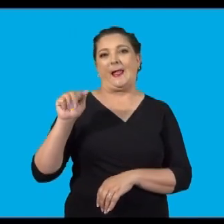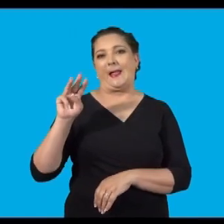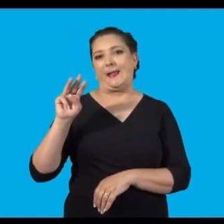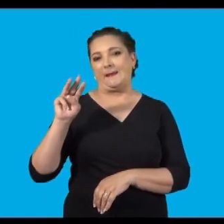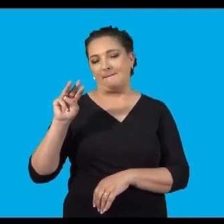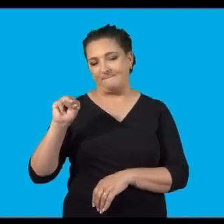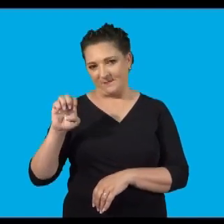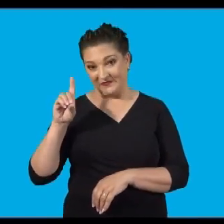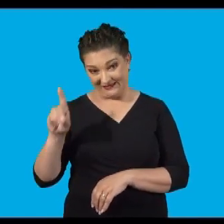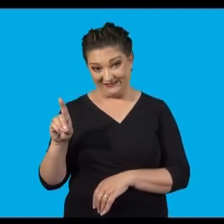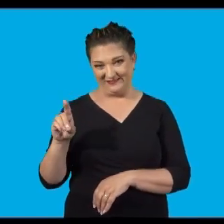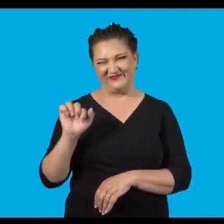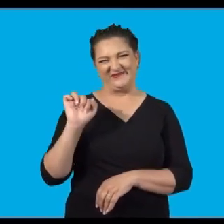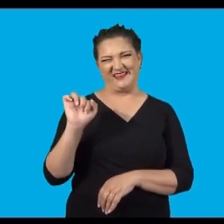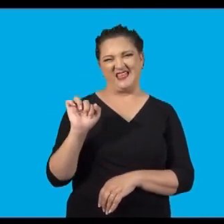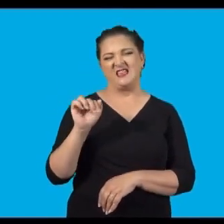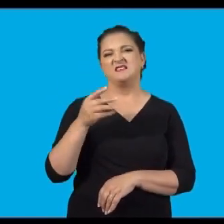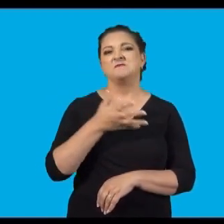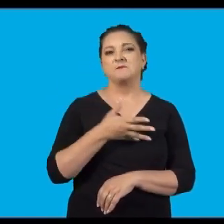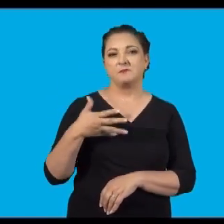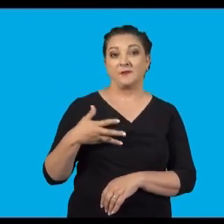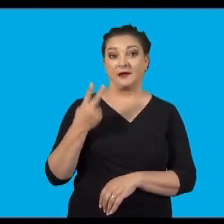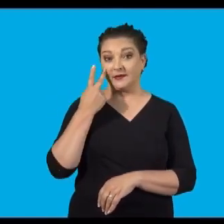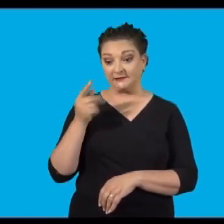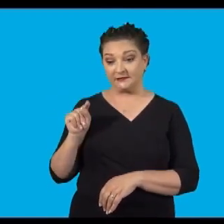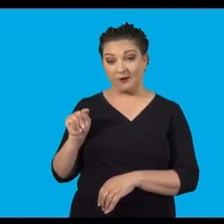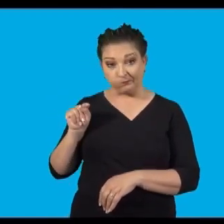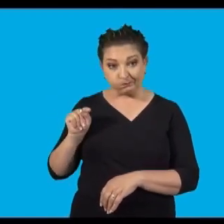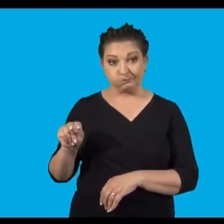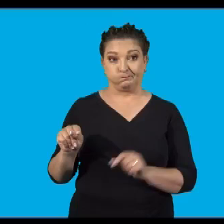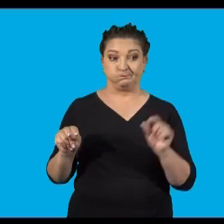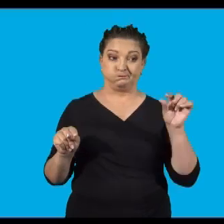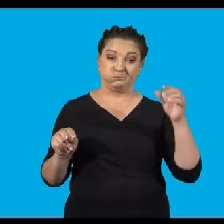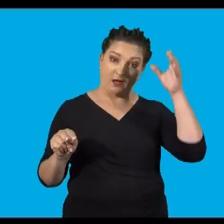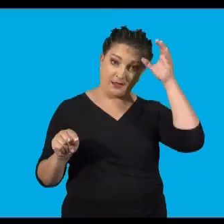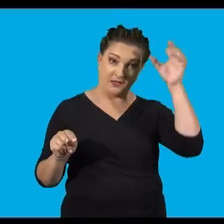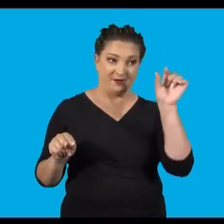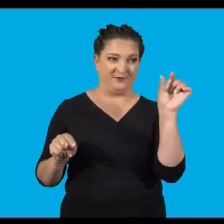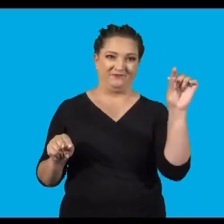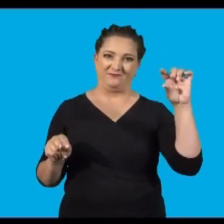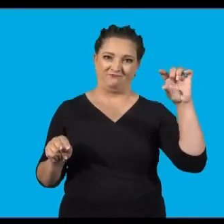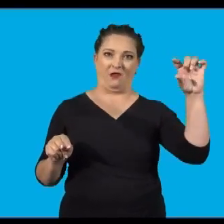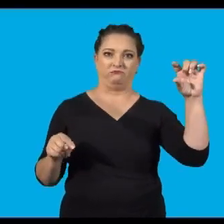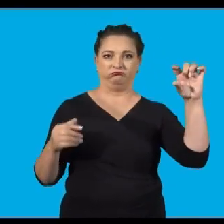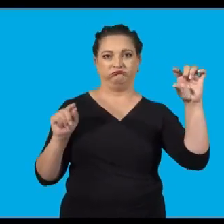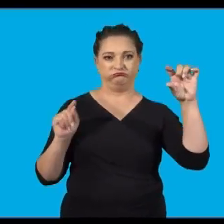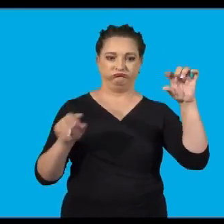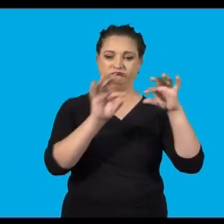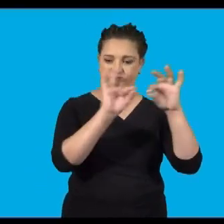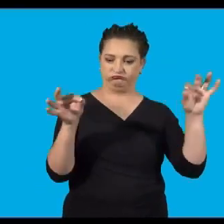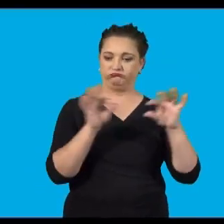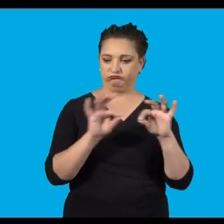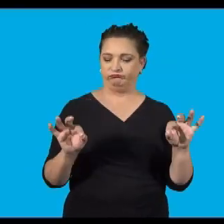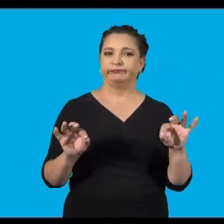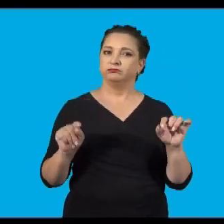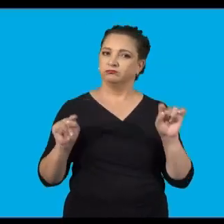named after his mother. And see how we maintain the full stop and we also maintained the capital letter to start